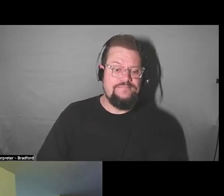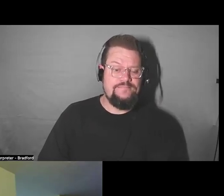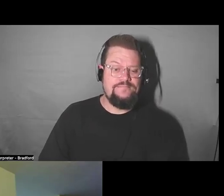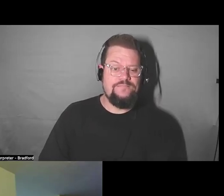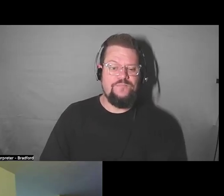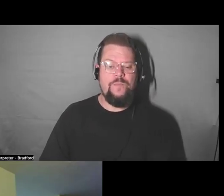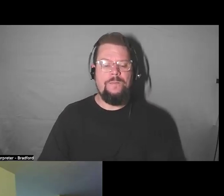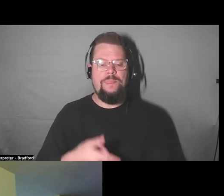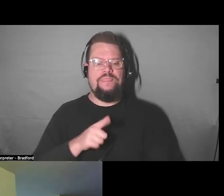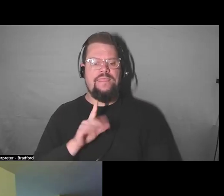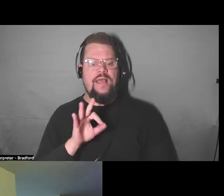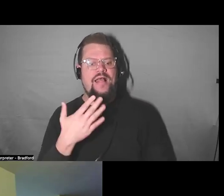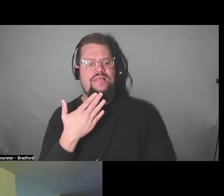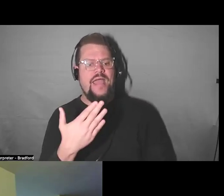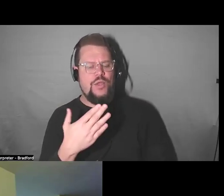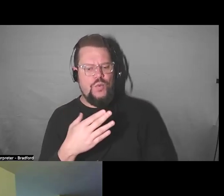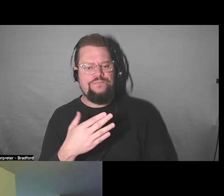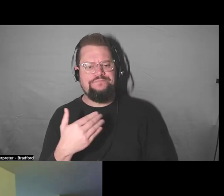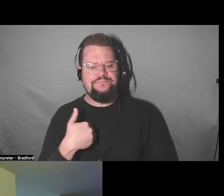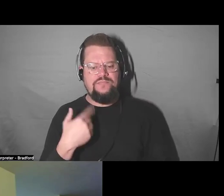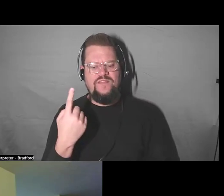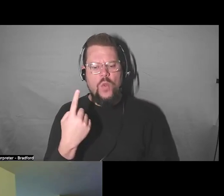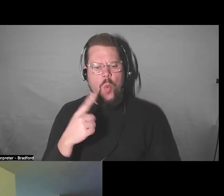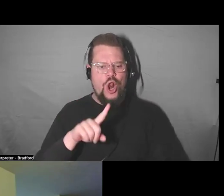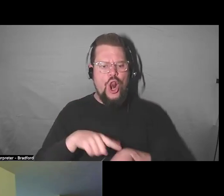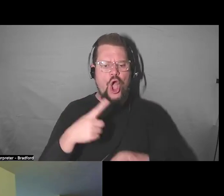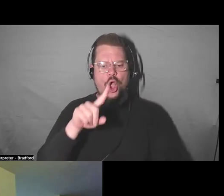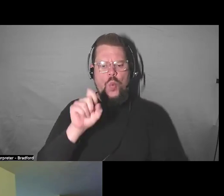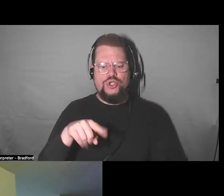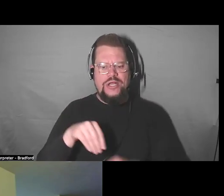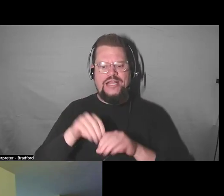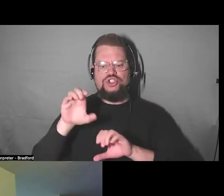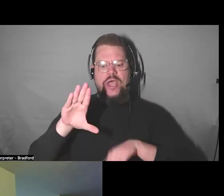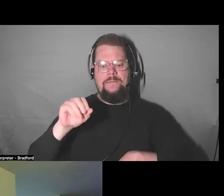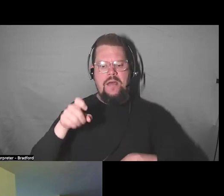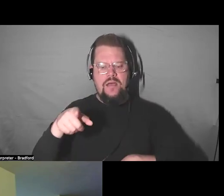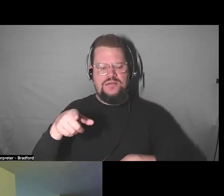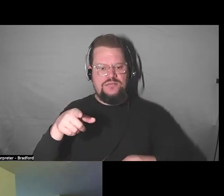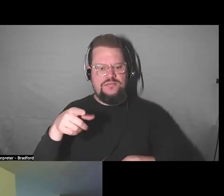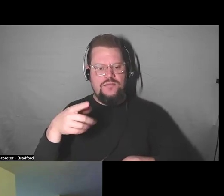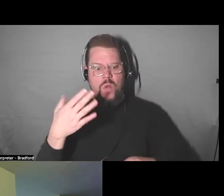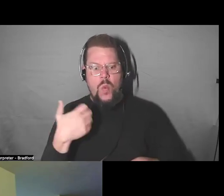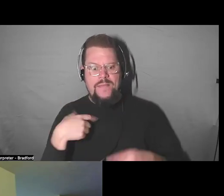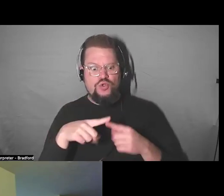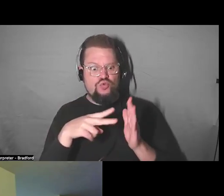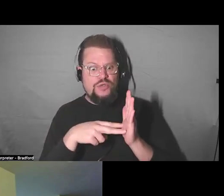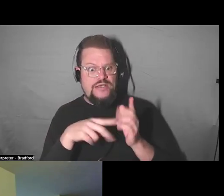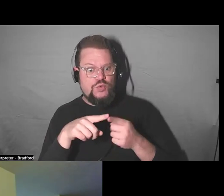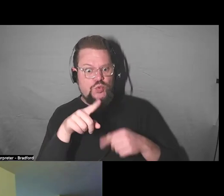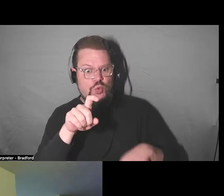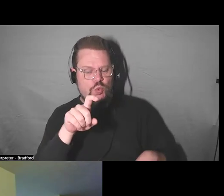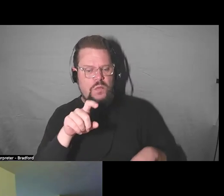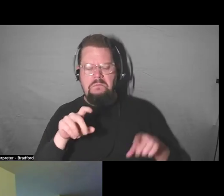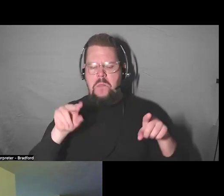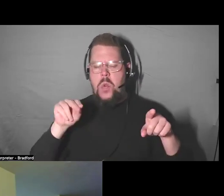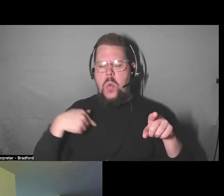Thank you. We have a one long question in the chat box. So would you like me to read it out to you? I can Would read that